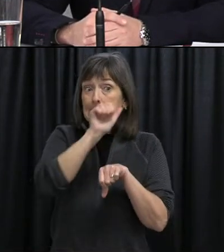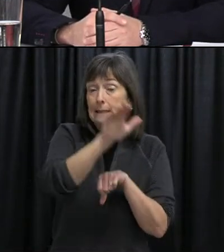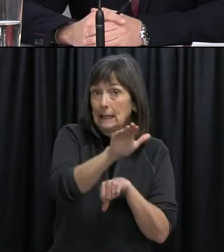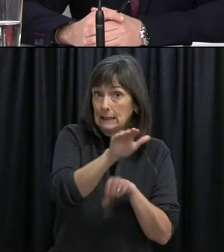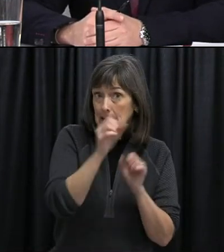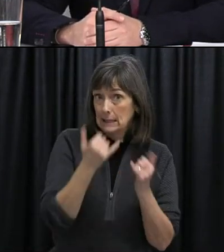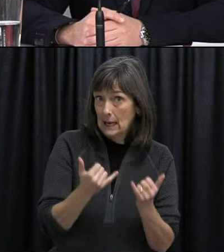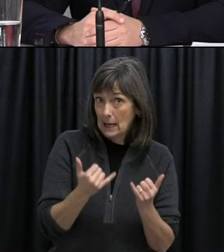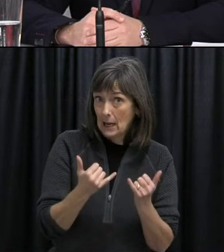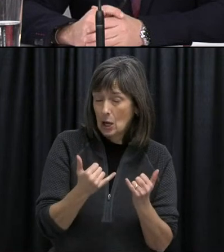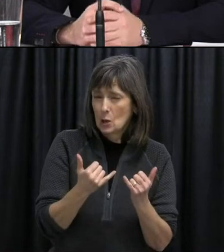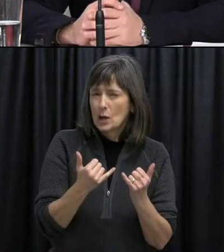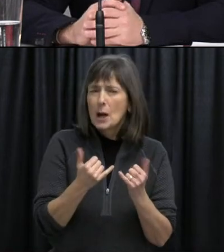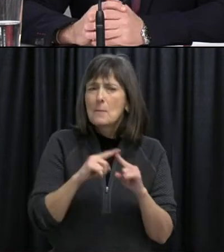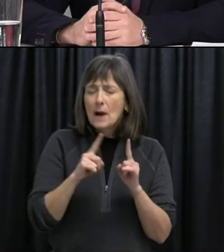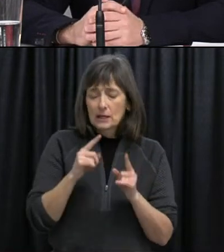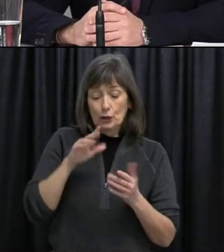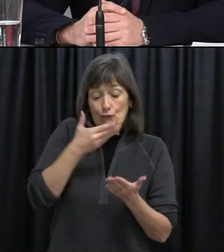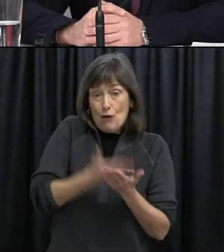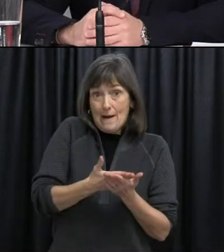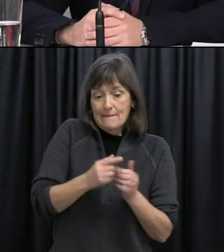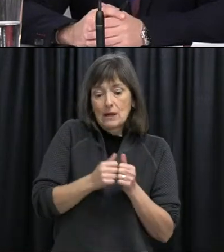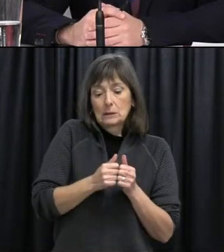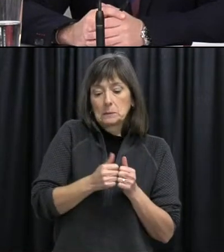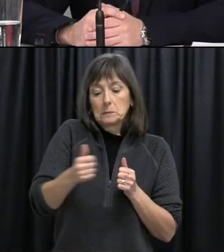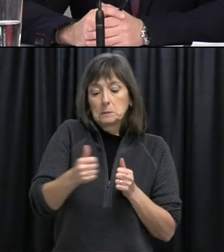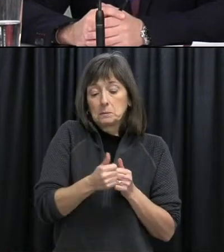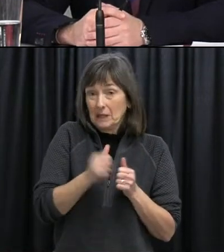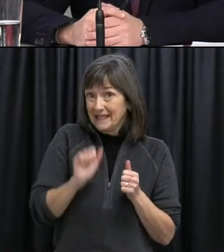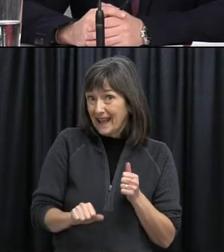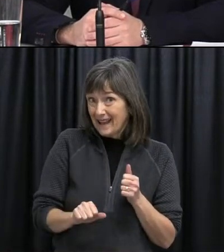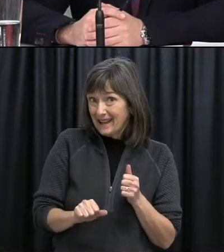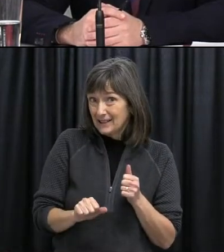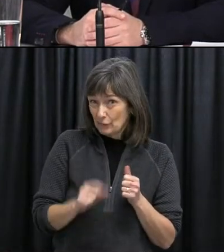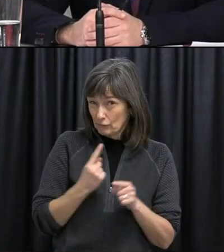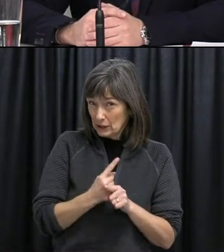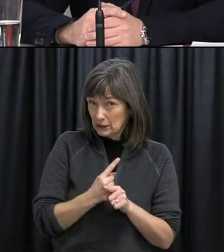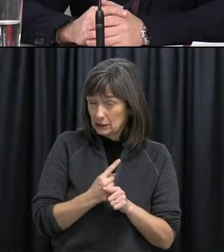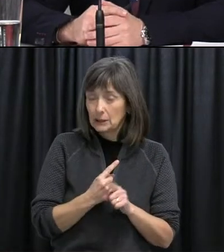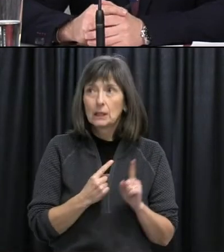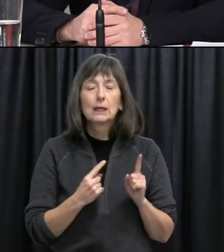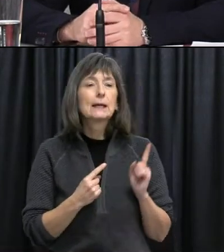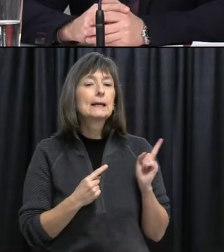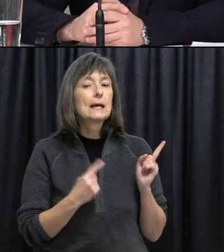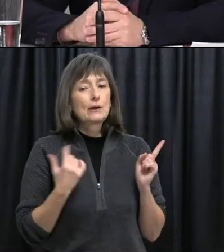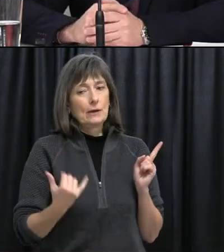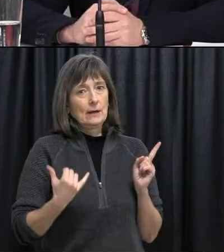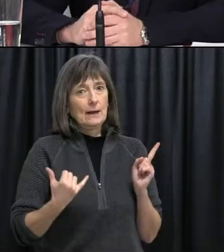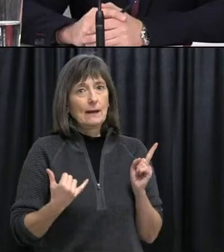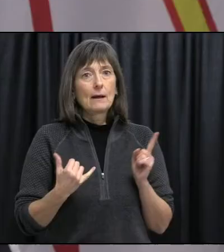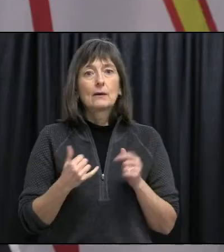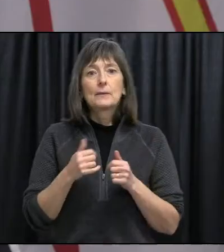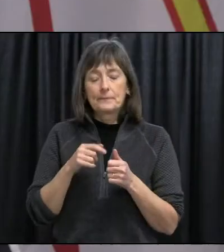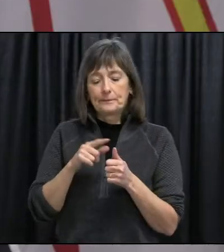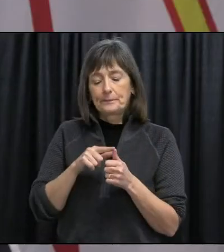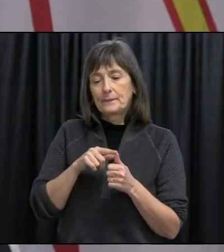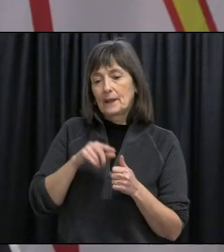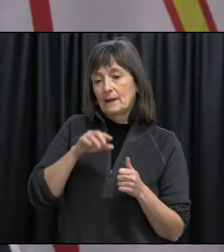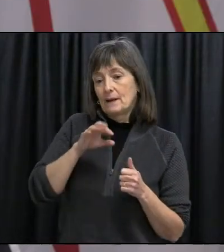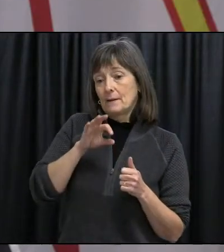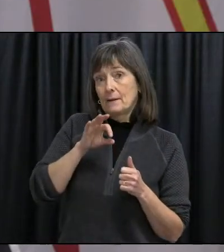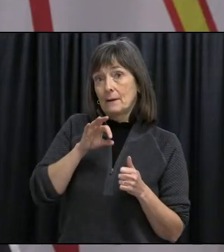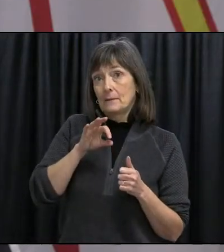deep freezers? How does that work? No, so we can move it from